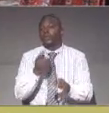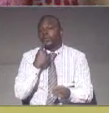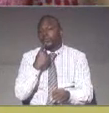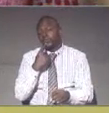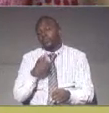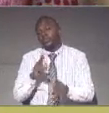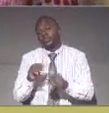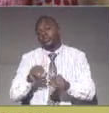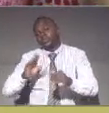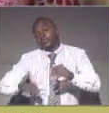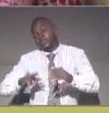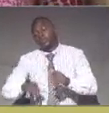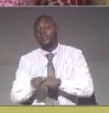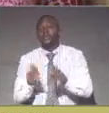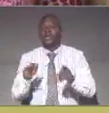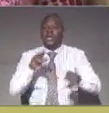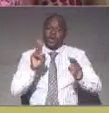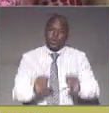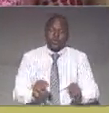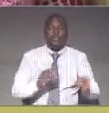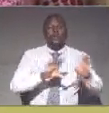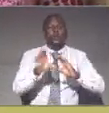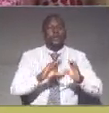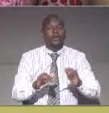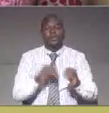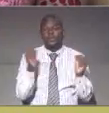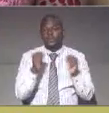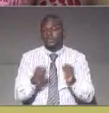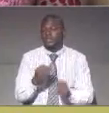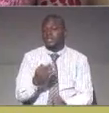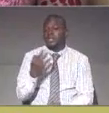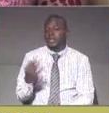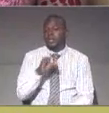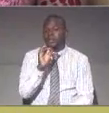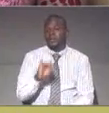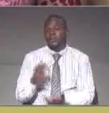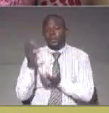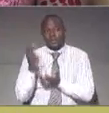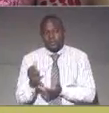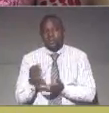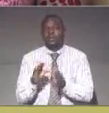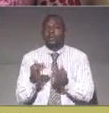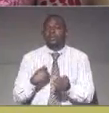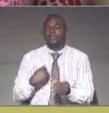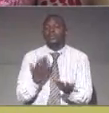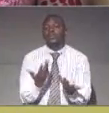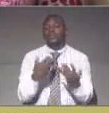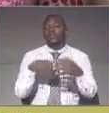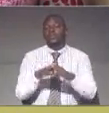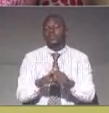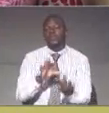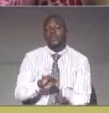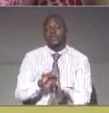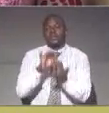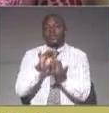disadvantaged patients. Non-communicable diseases account for 33% of the total disease burden, which calls for integration of palliative care